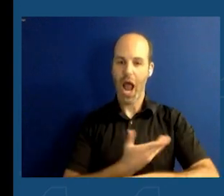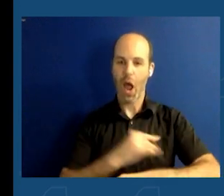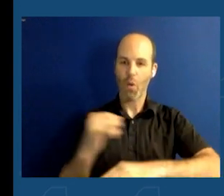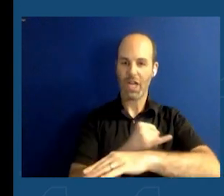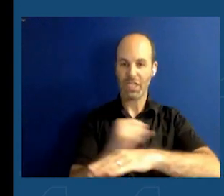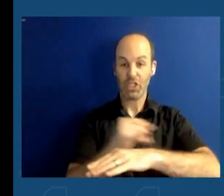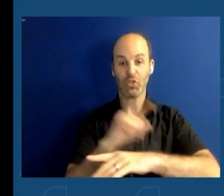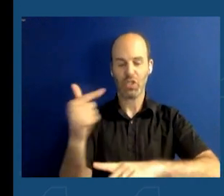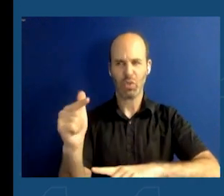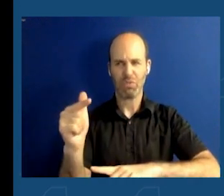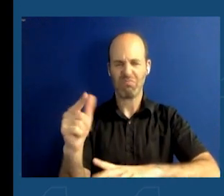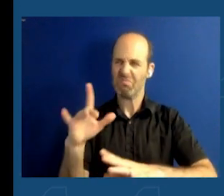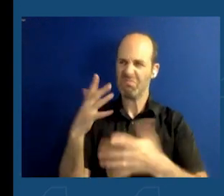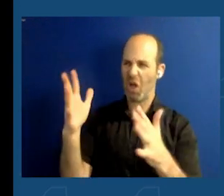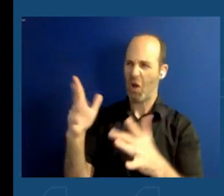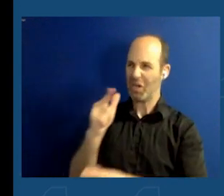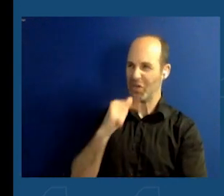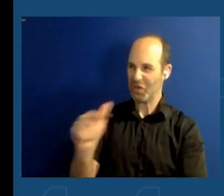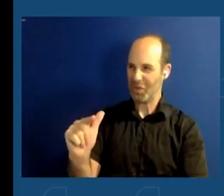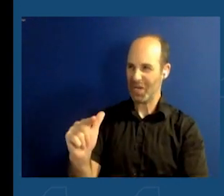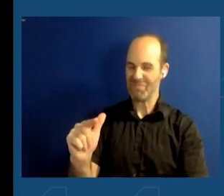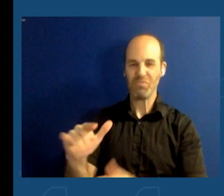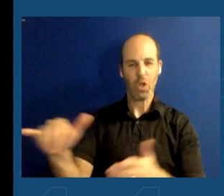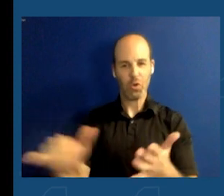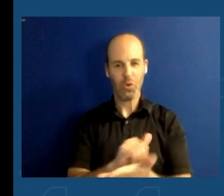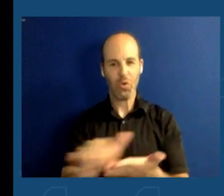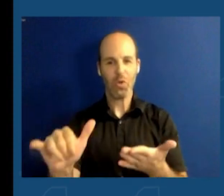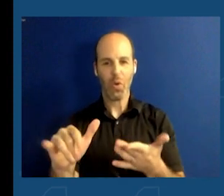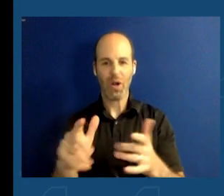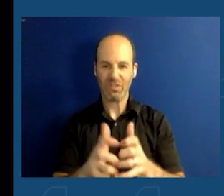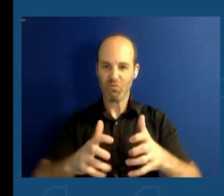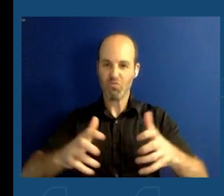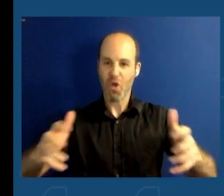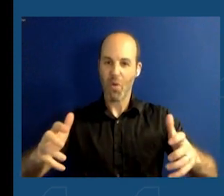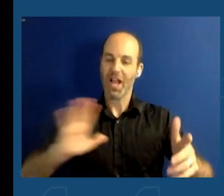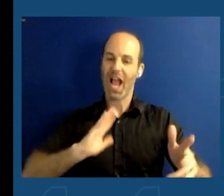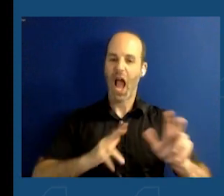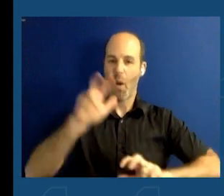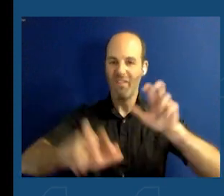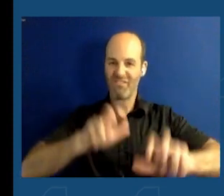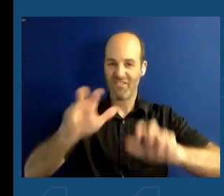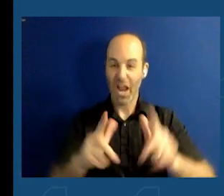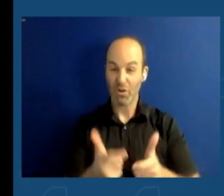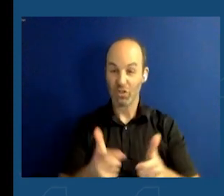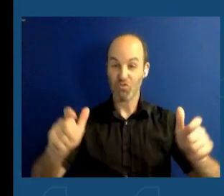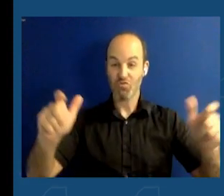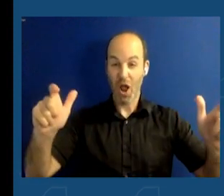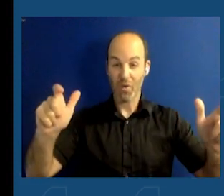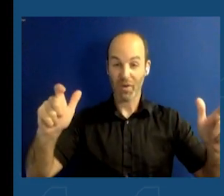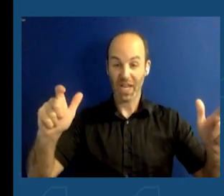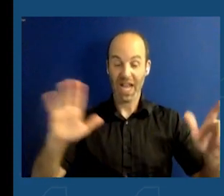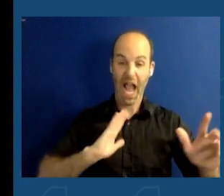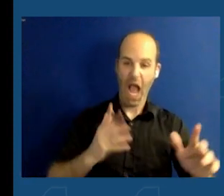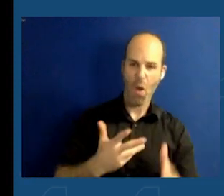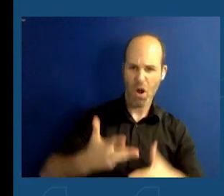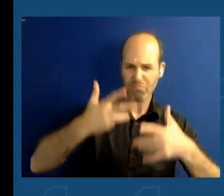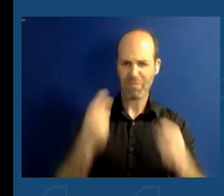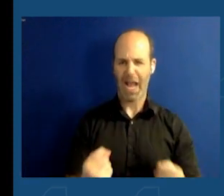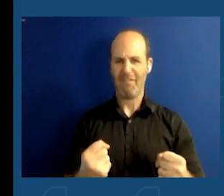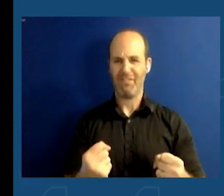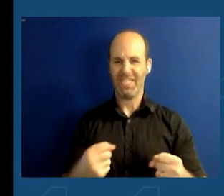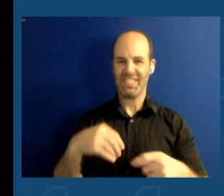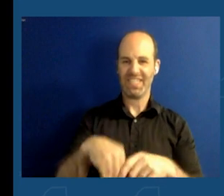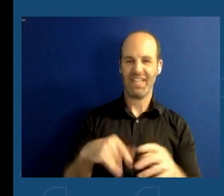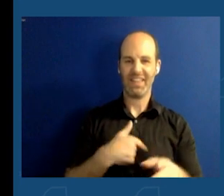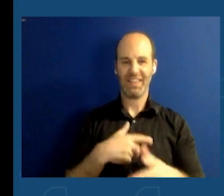is. New York is growing. New York is growing. Our fair is growing. Our confidence in our state continues to grow, and we're going